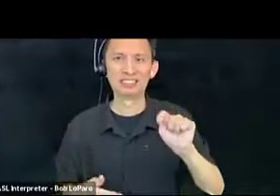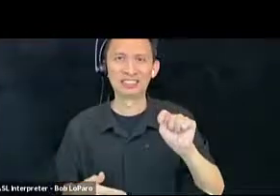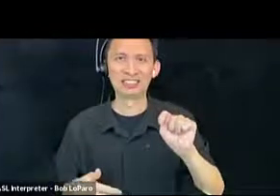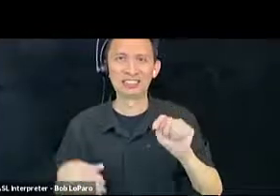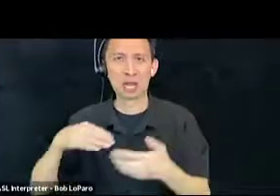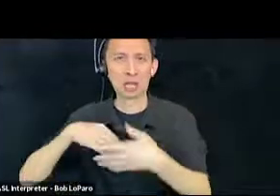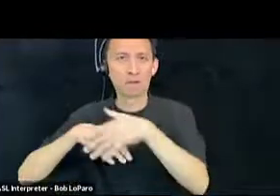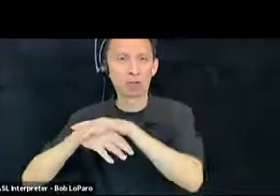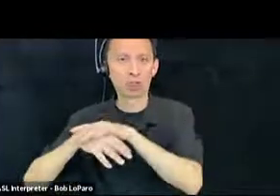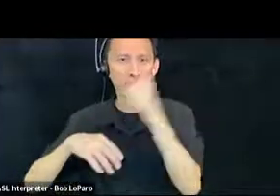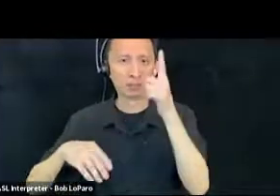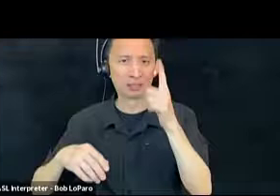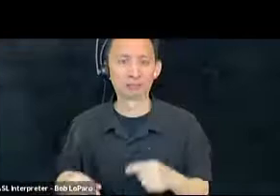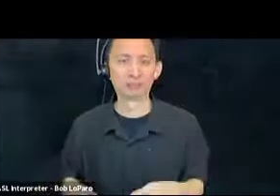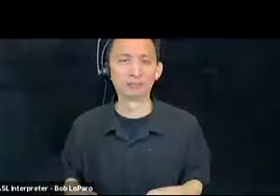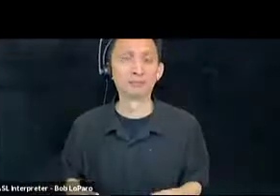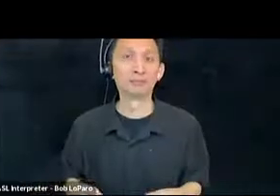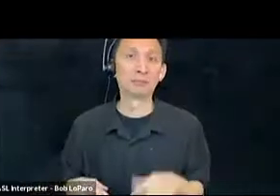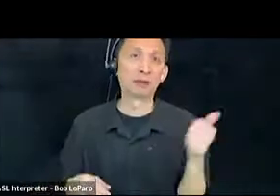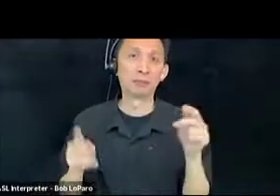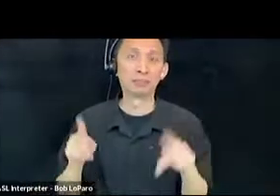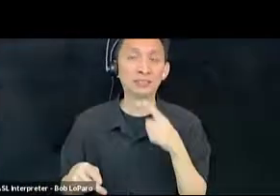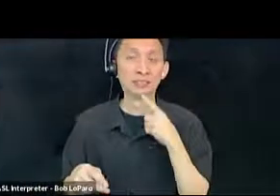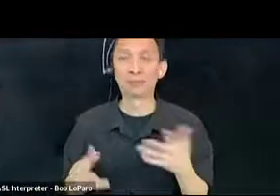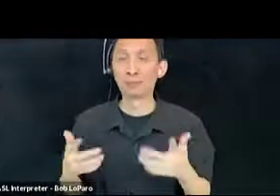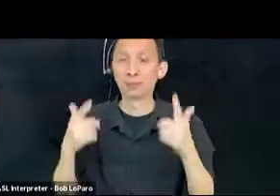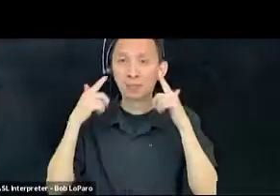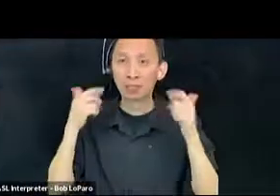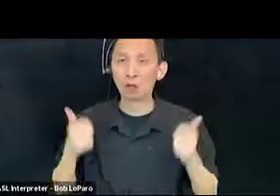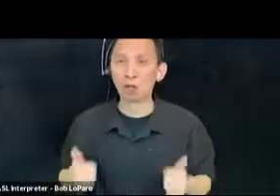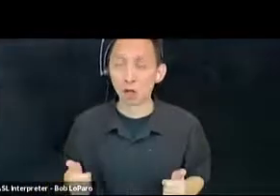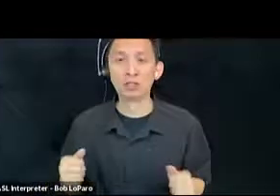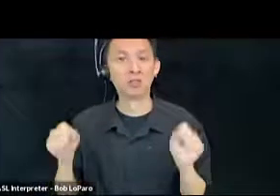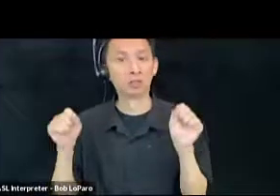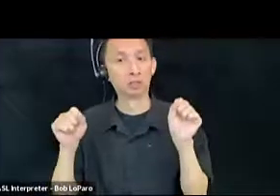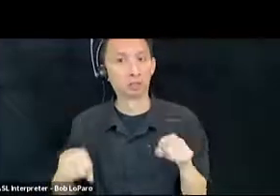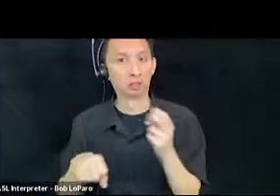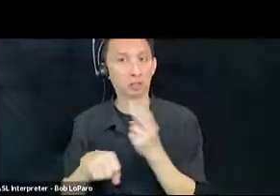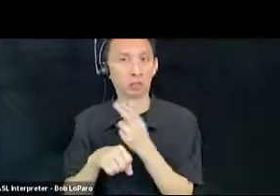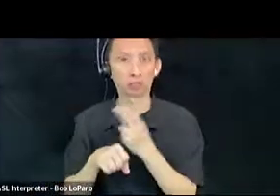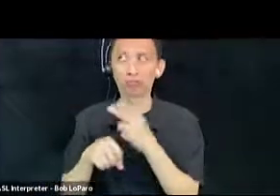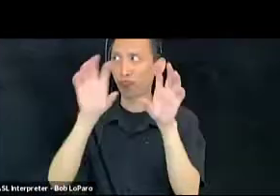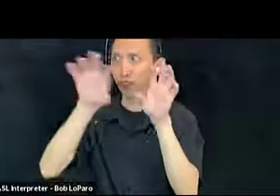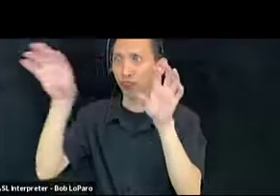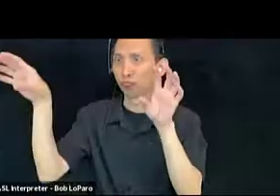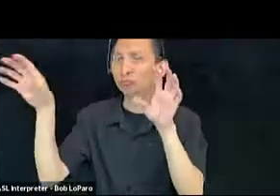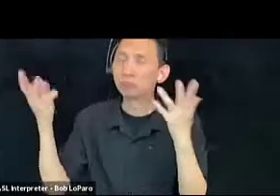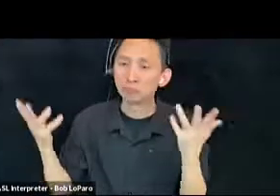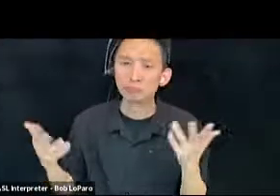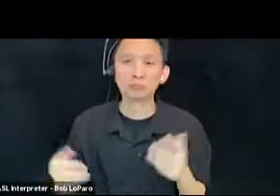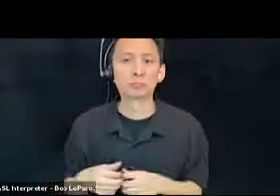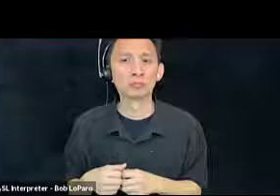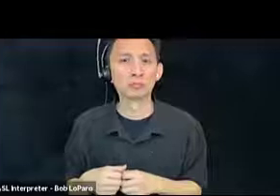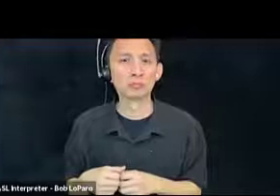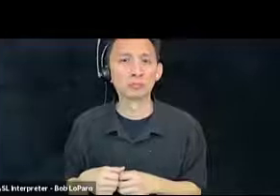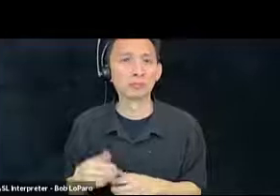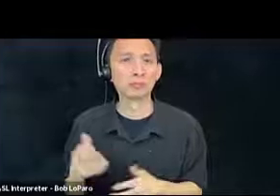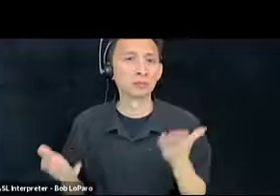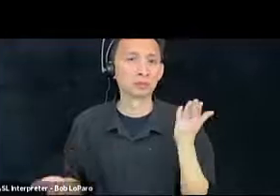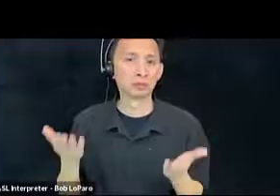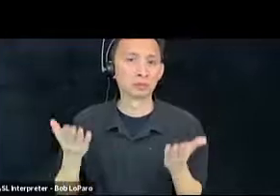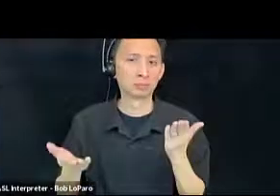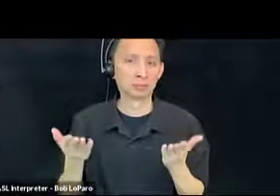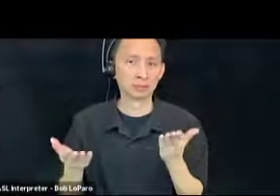some answers. Somebody said maybe a child with a hearing loss or somebody who can see and identify meaning.